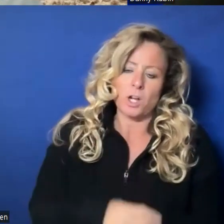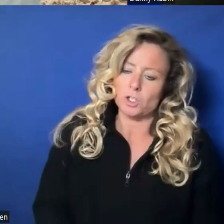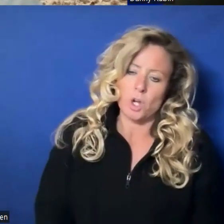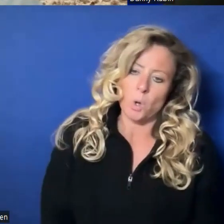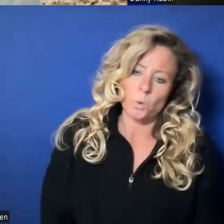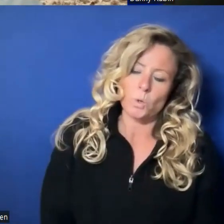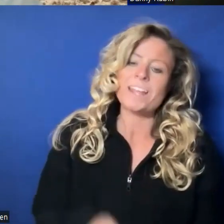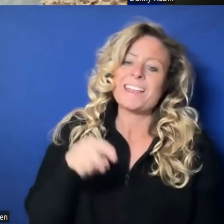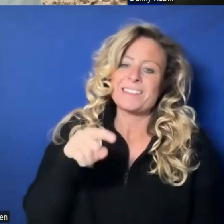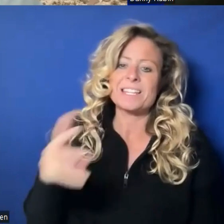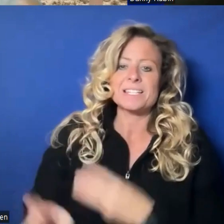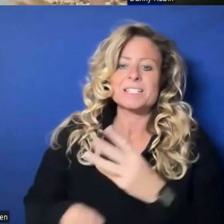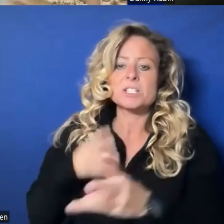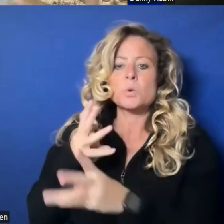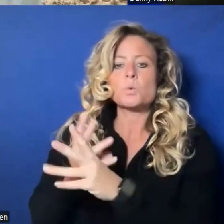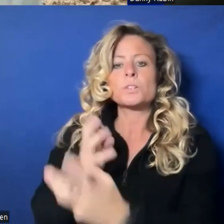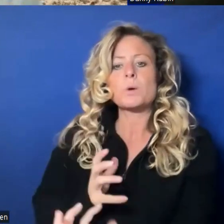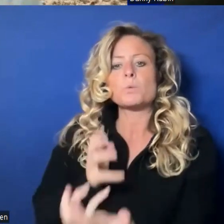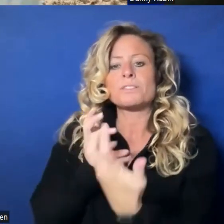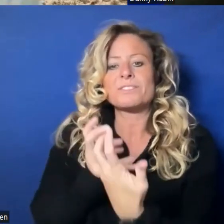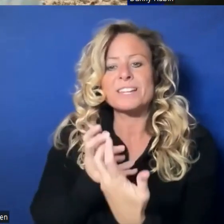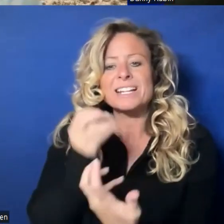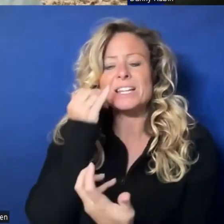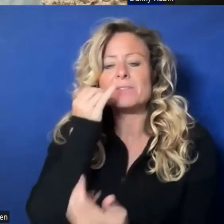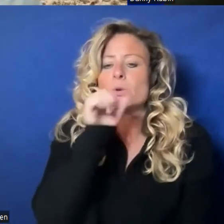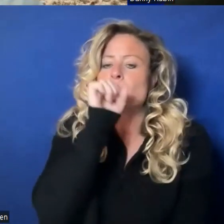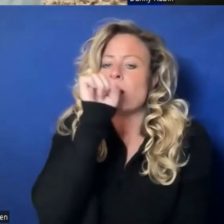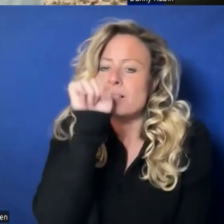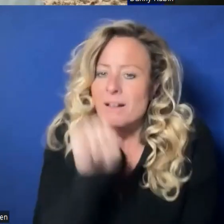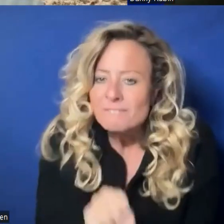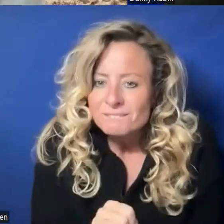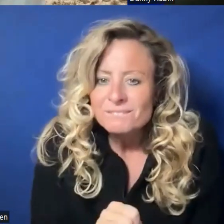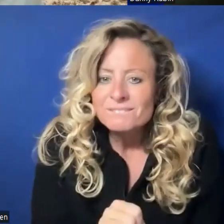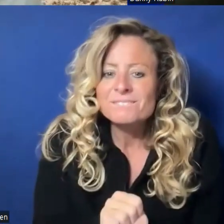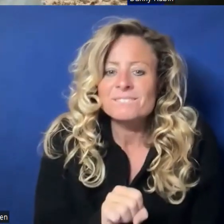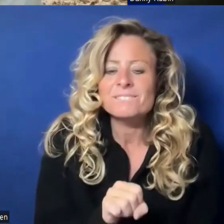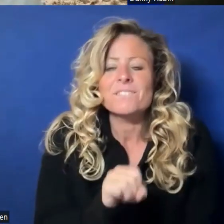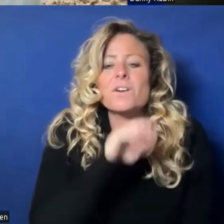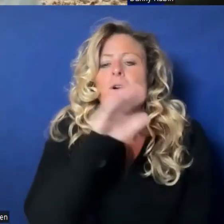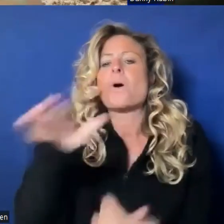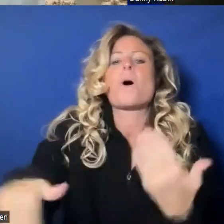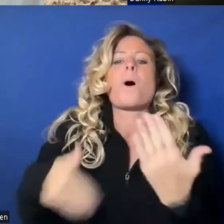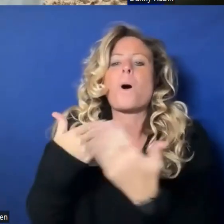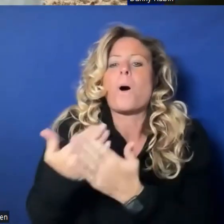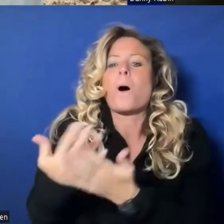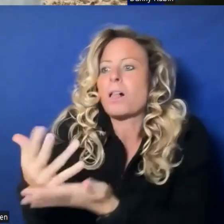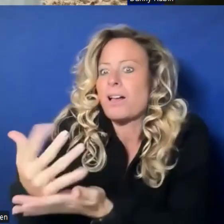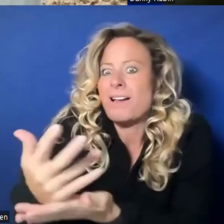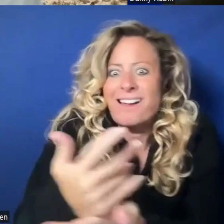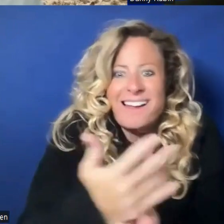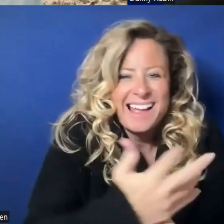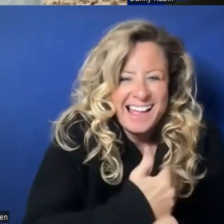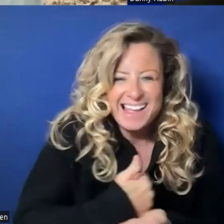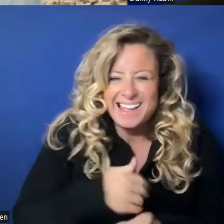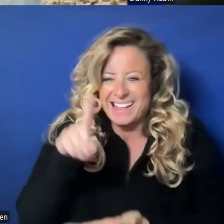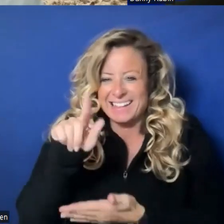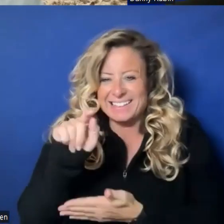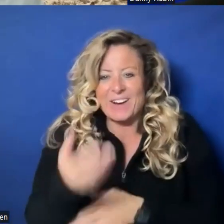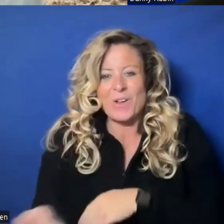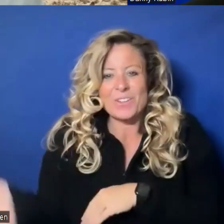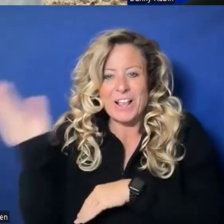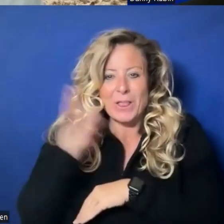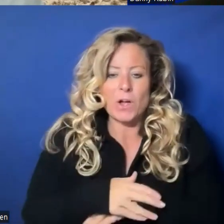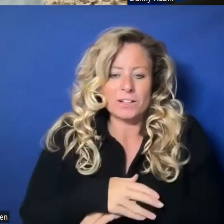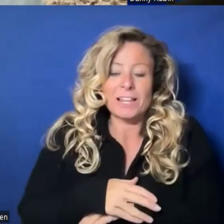world that fits you if you love reading all kinds of data all day long,